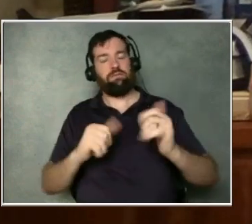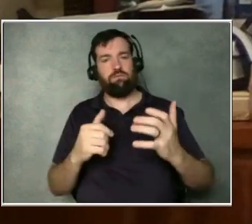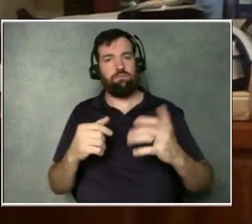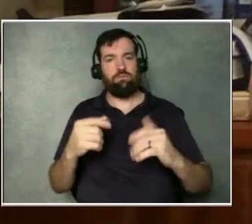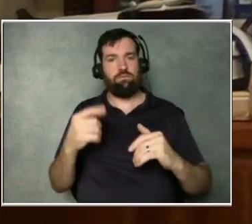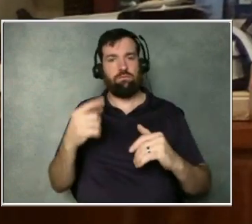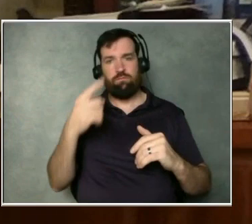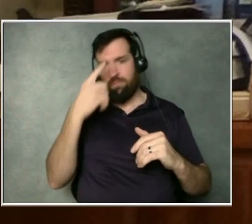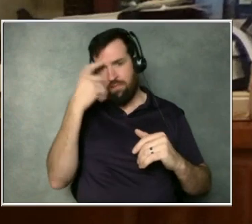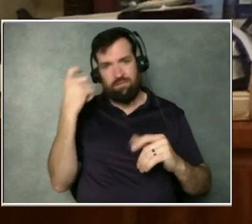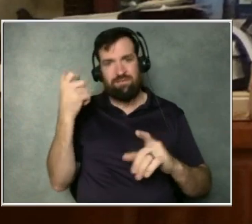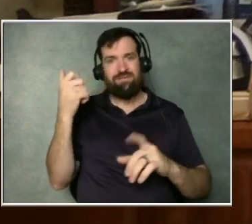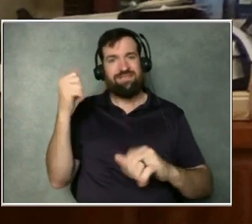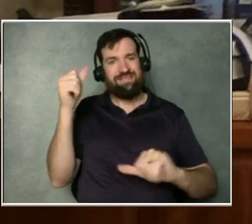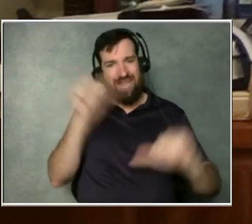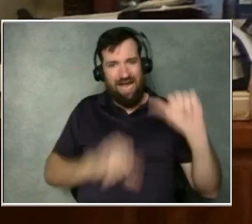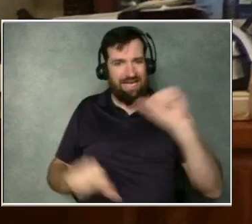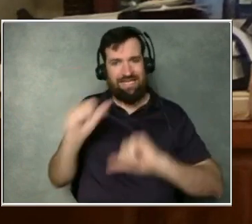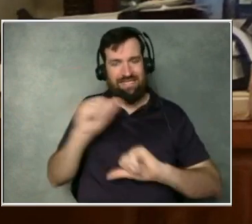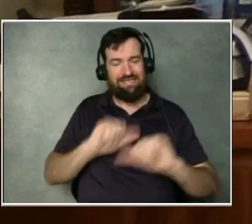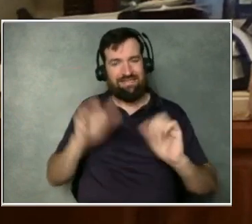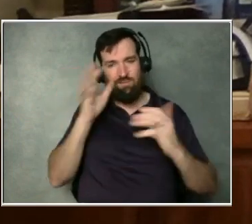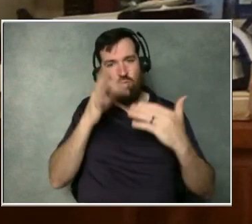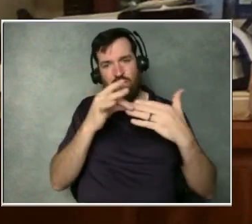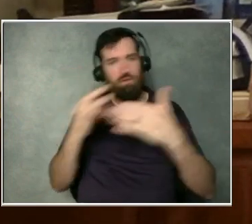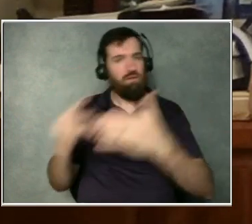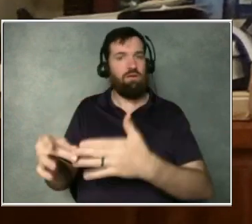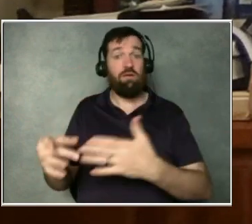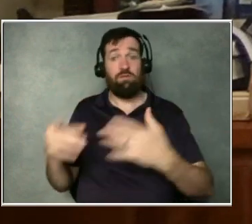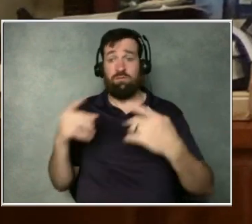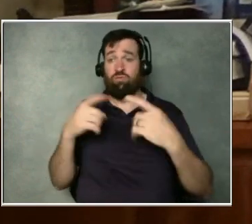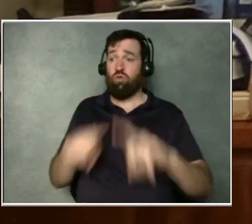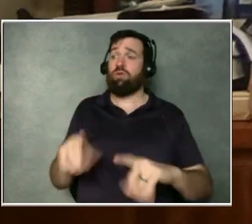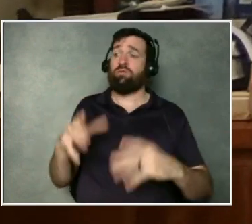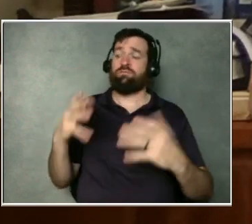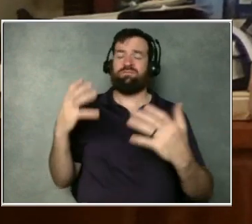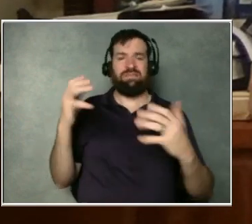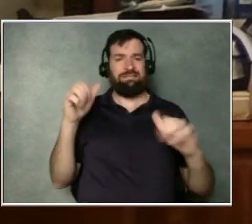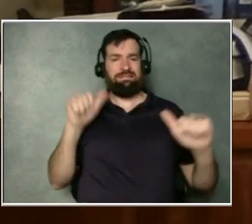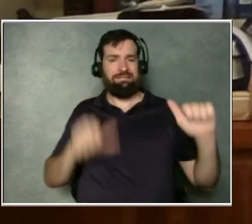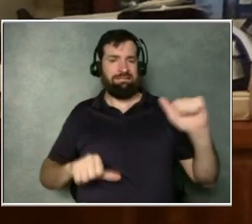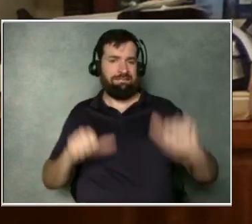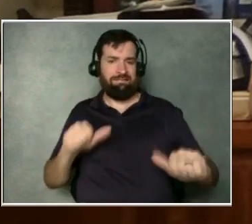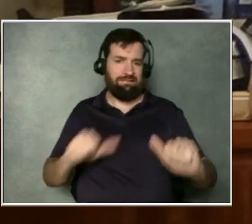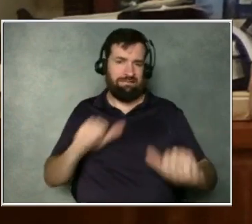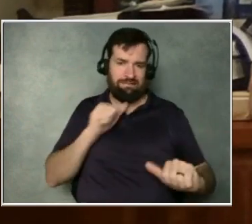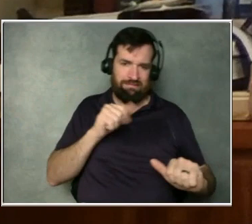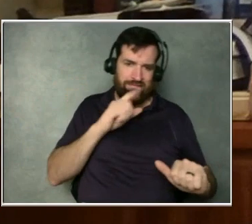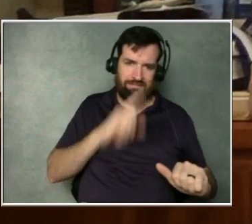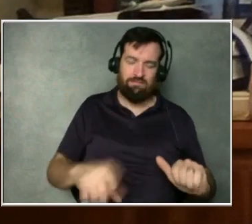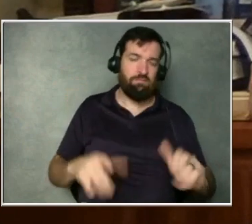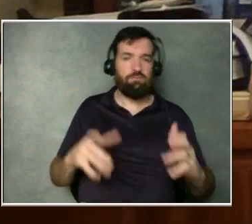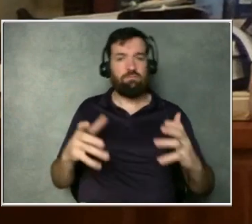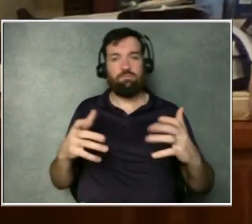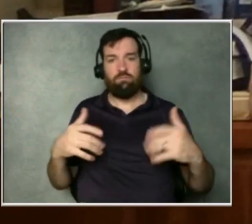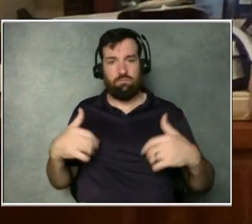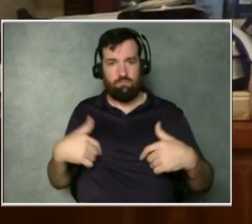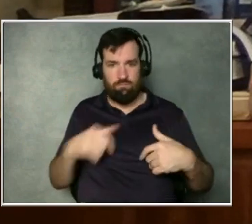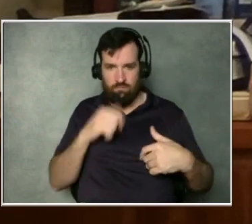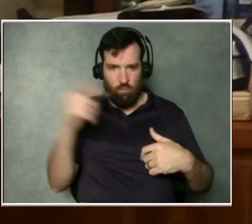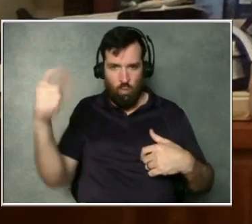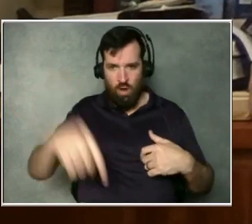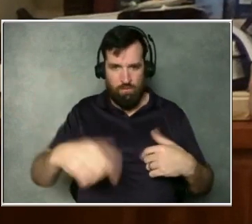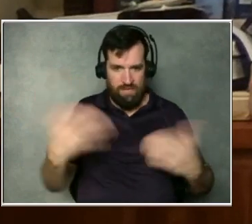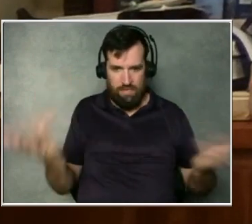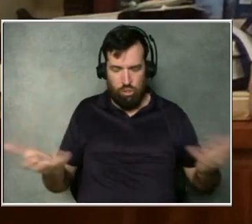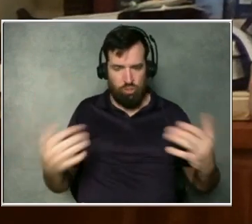it's science that's going to guide you even during times of uncertainty there. So, I don't come onto the show and tell